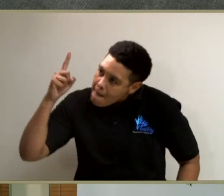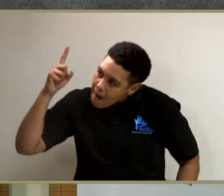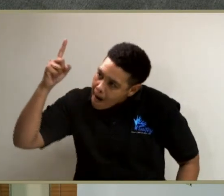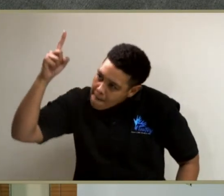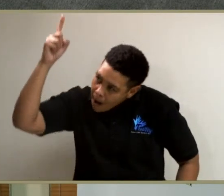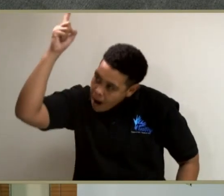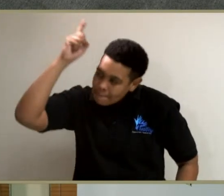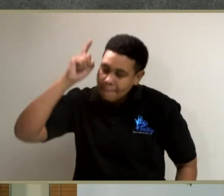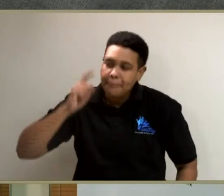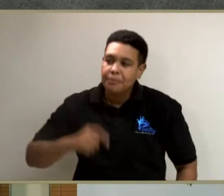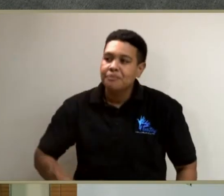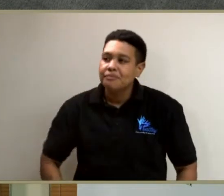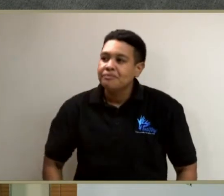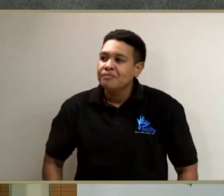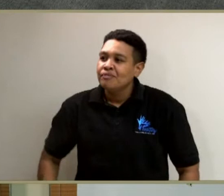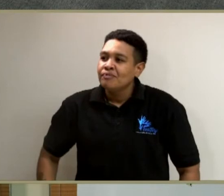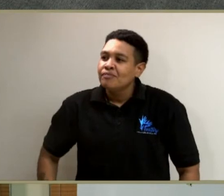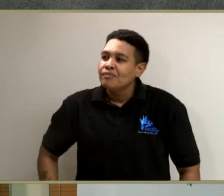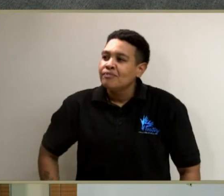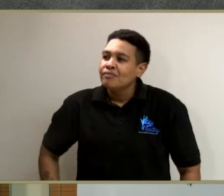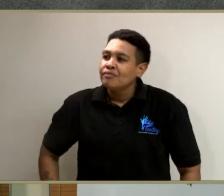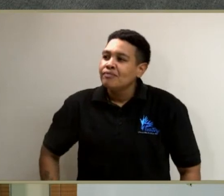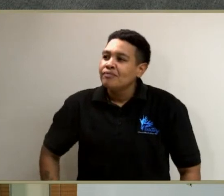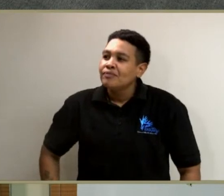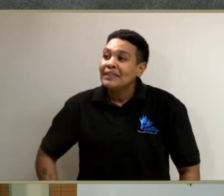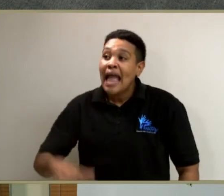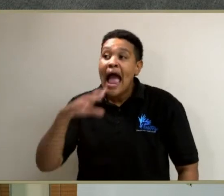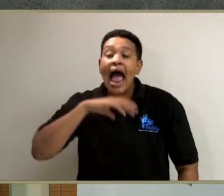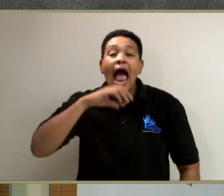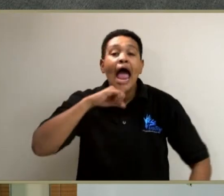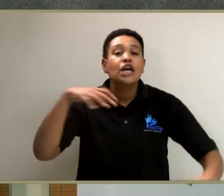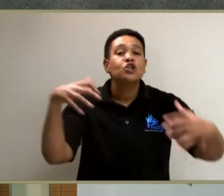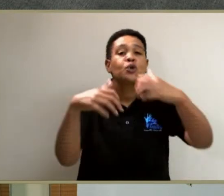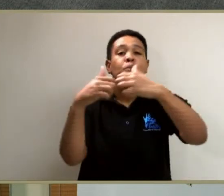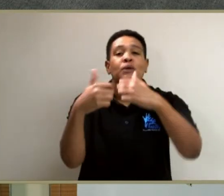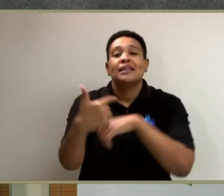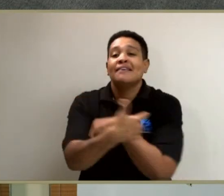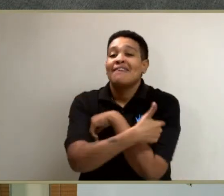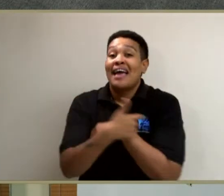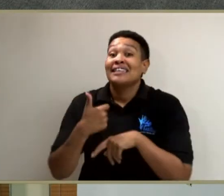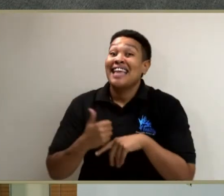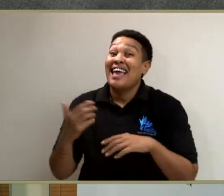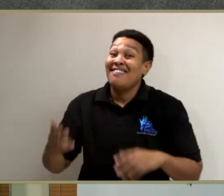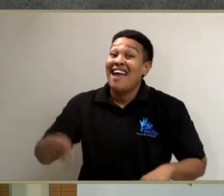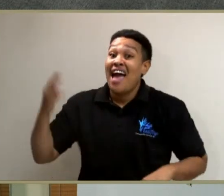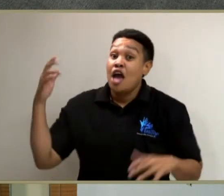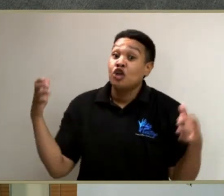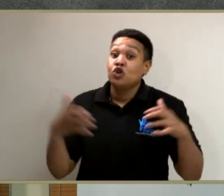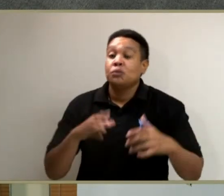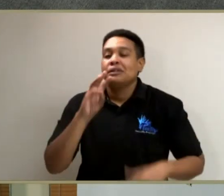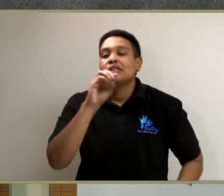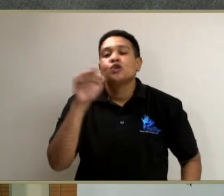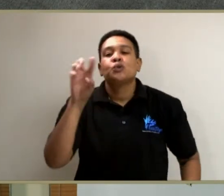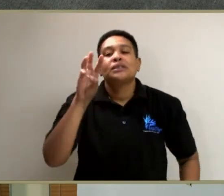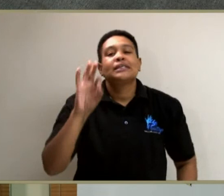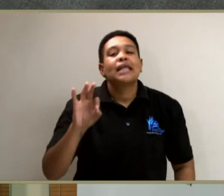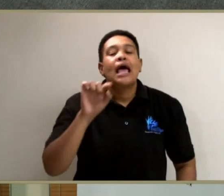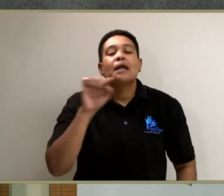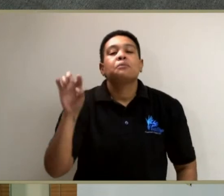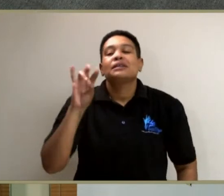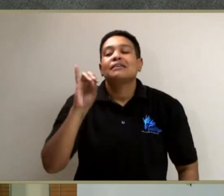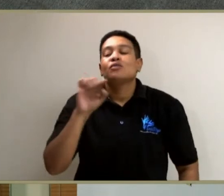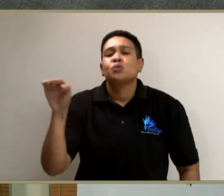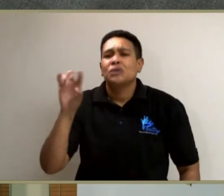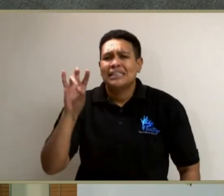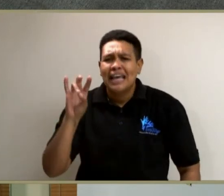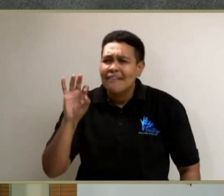Next. And here we look at the age groups with vaccination. Highest groups, 60 to 69 and 70 to 79.